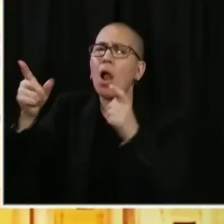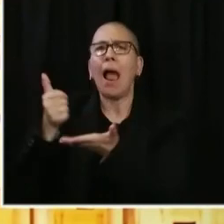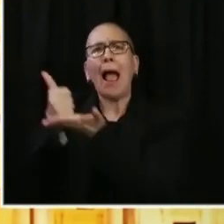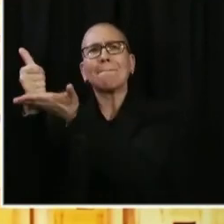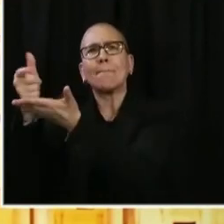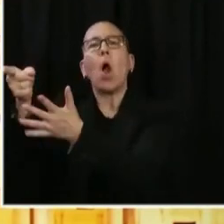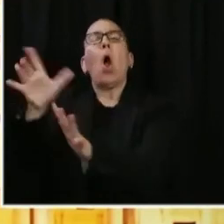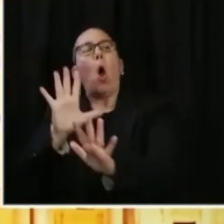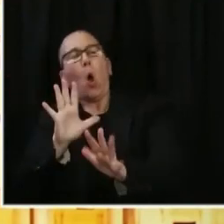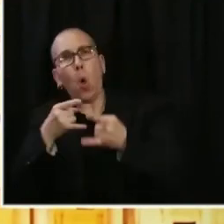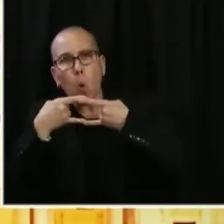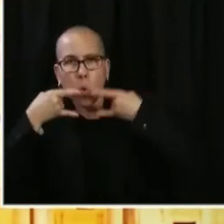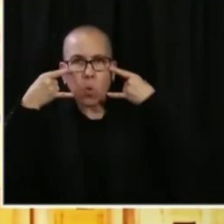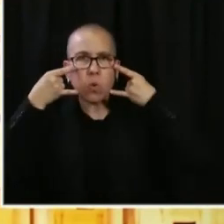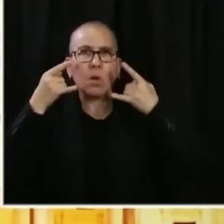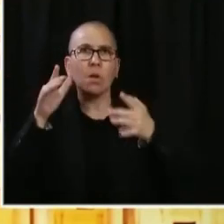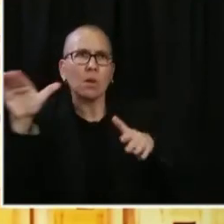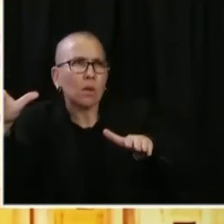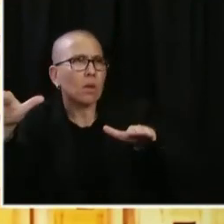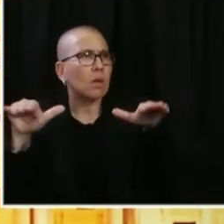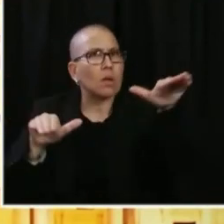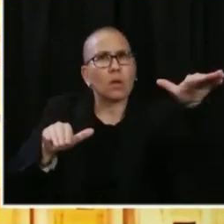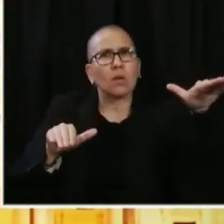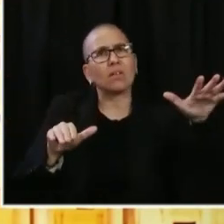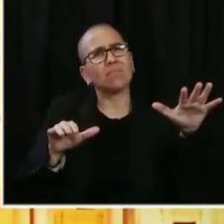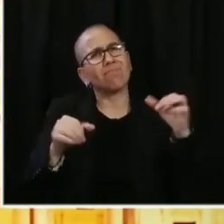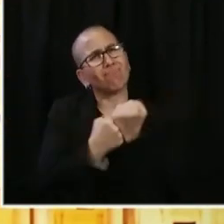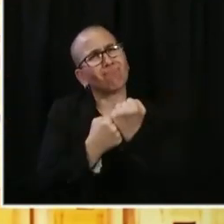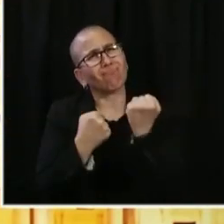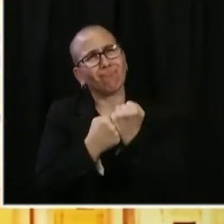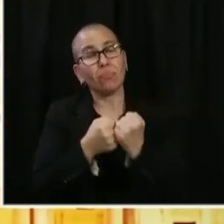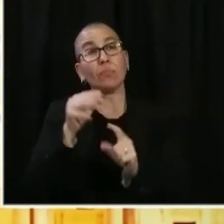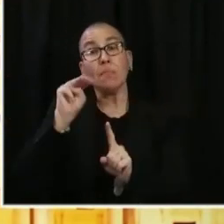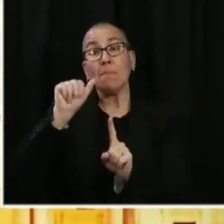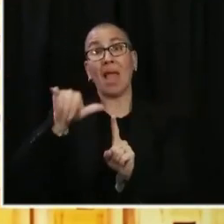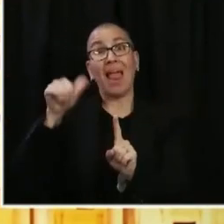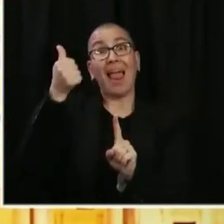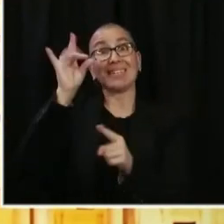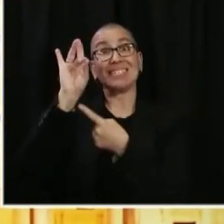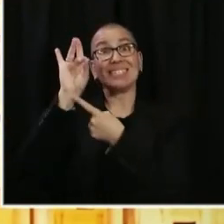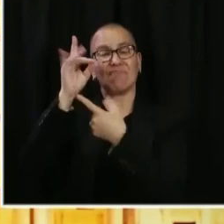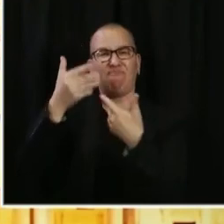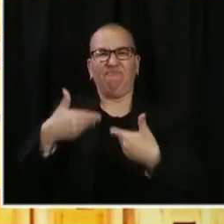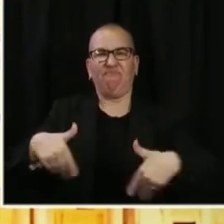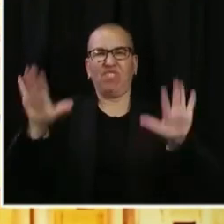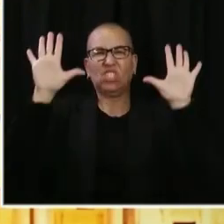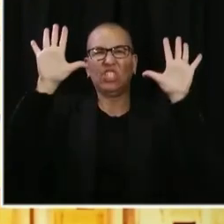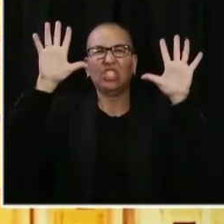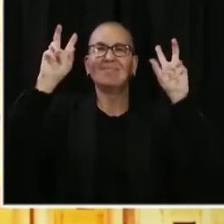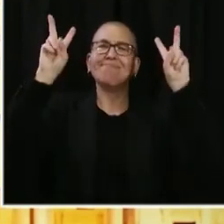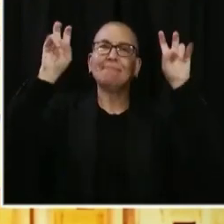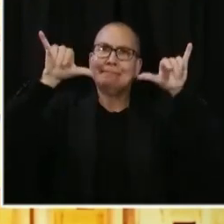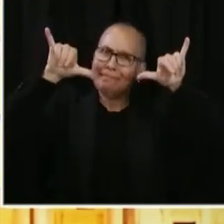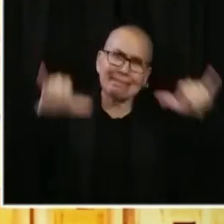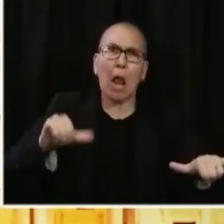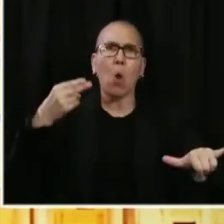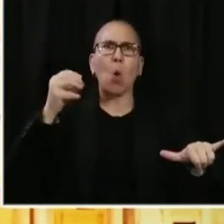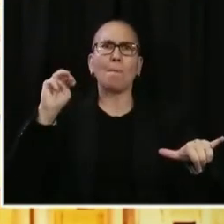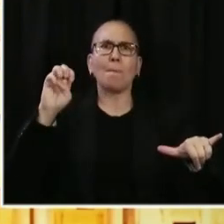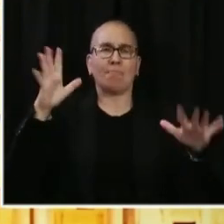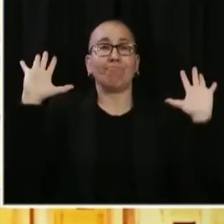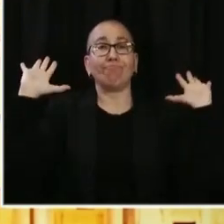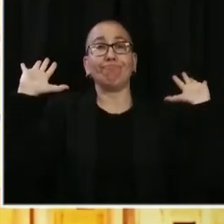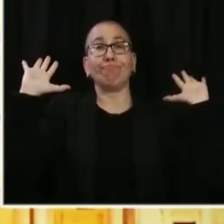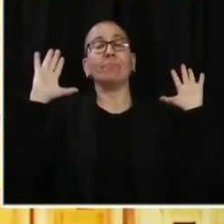is expiring and the dials are turning, but that doesn't mean we're carefree and can return to the way things were. It means we have to